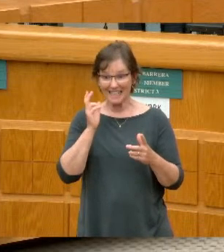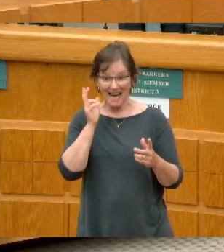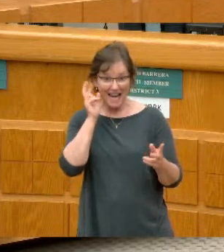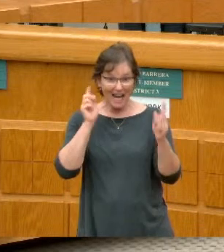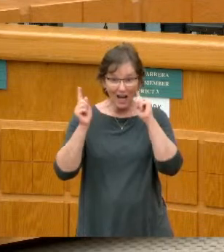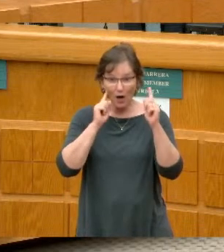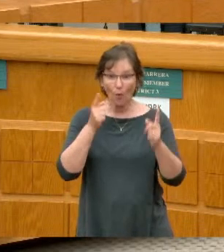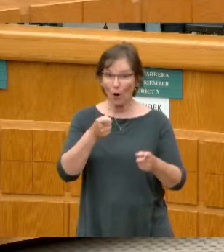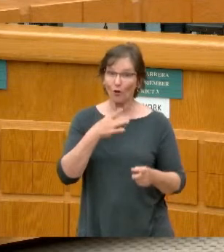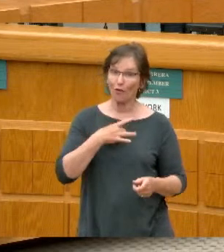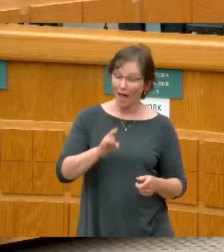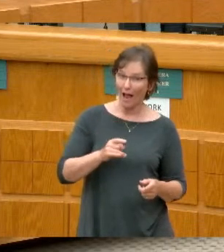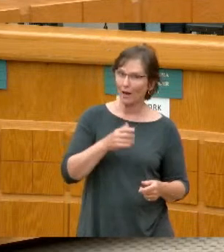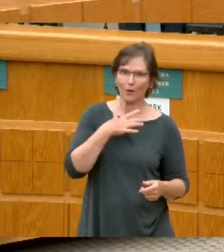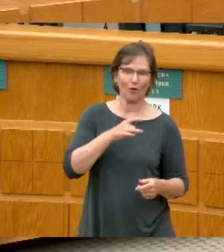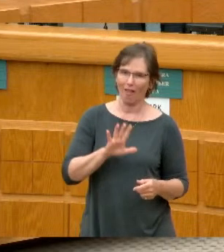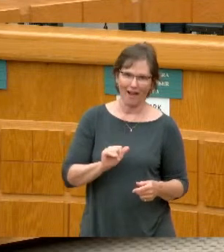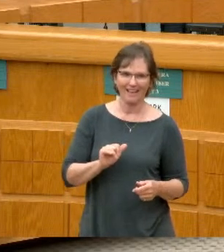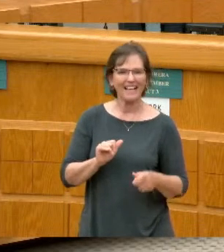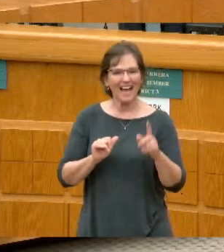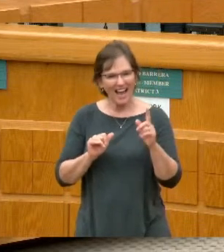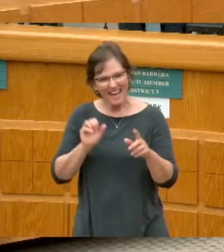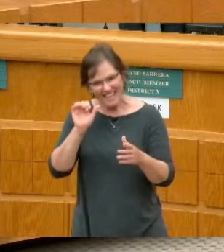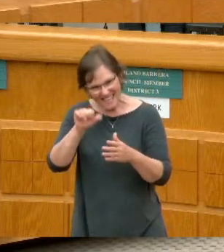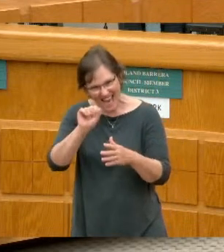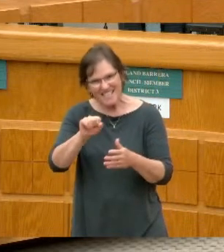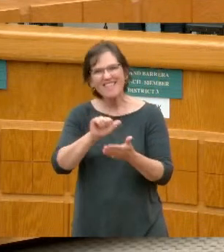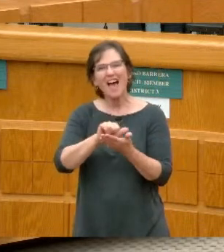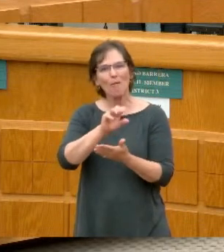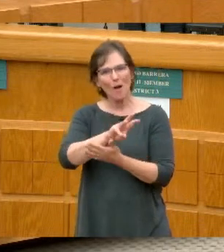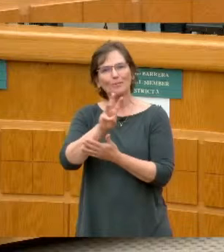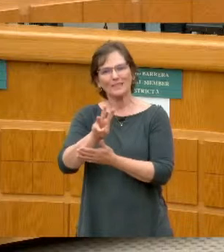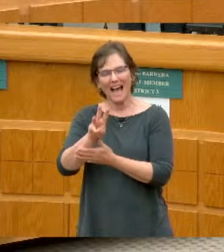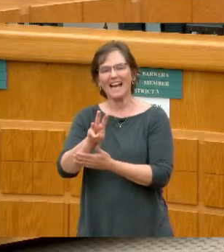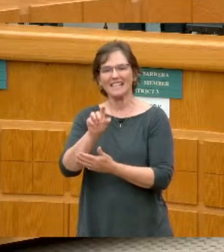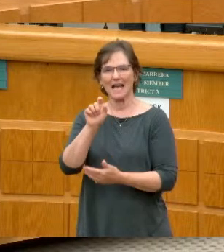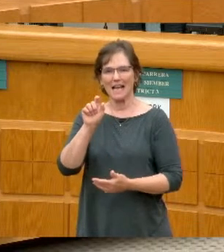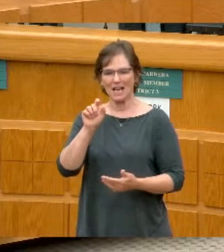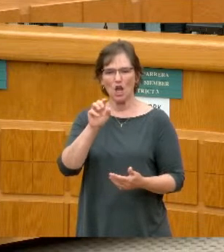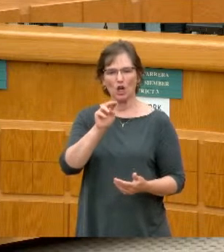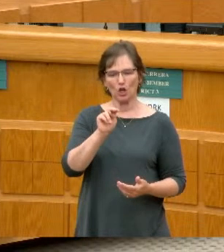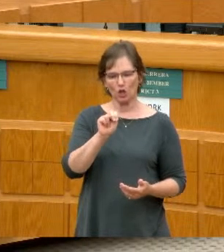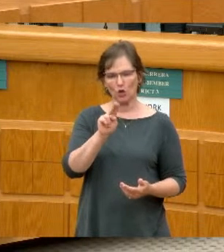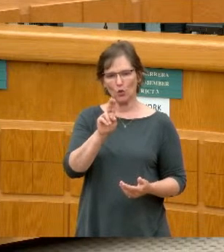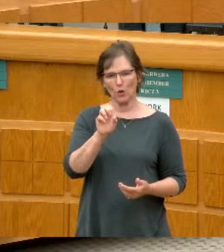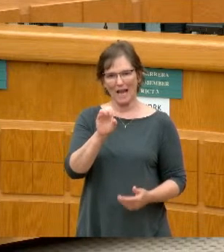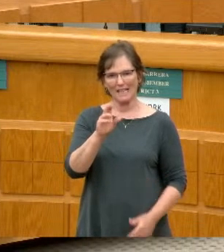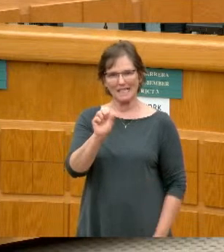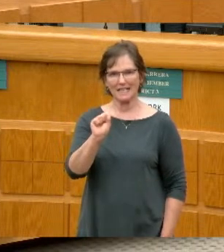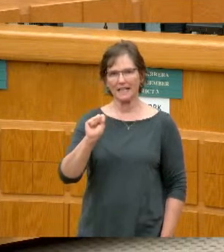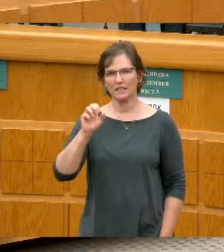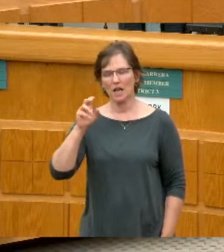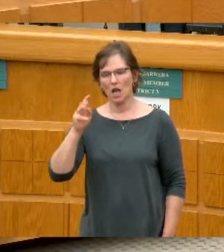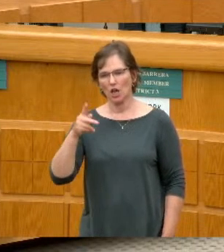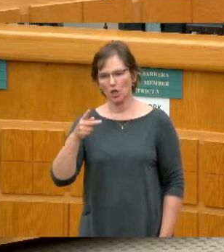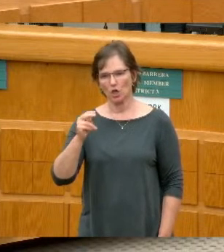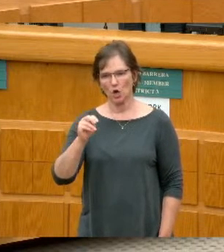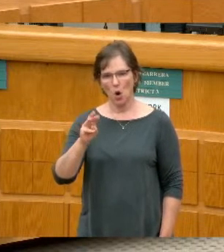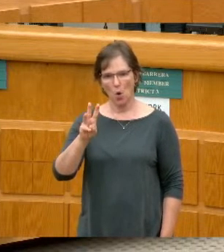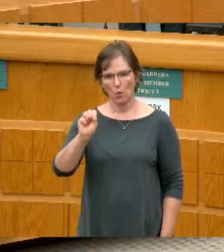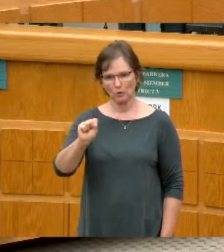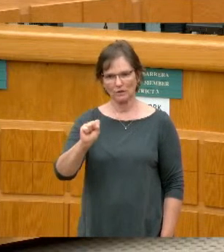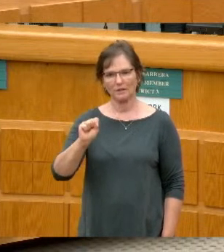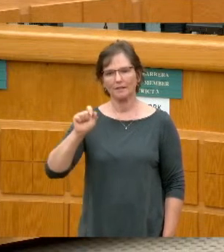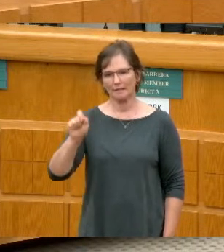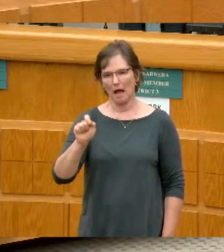shot, and our holiday gatherings. These are our public messaging that we're unveiling between now and December 31st. I look forward to hearing from